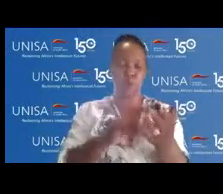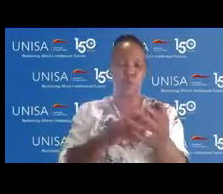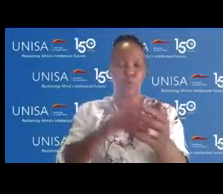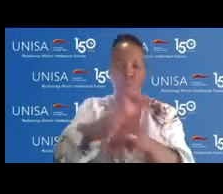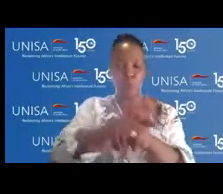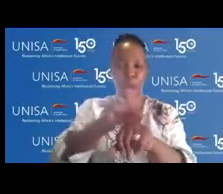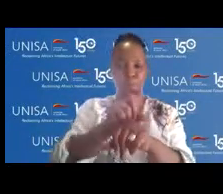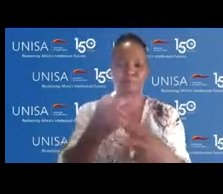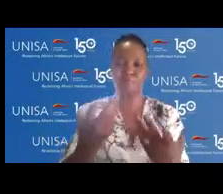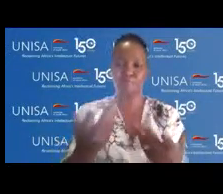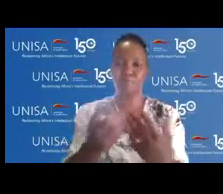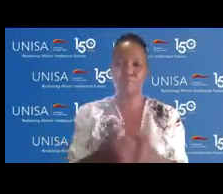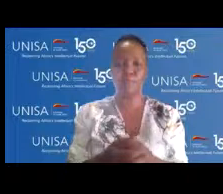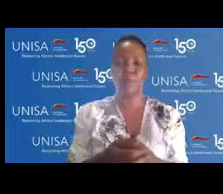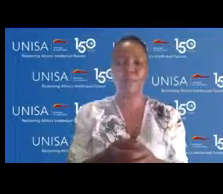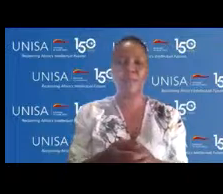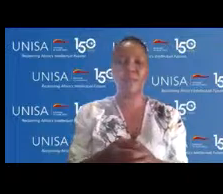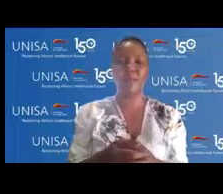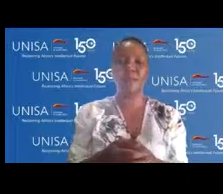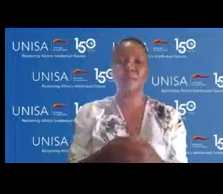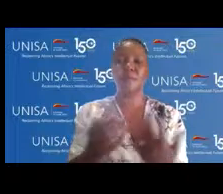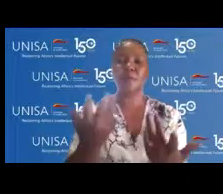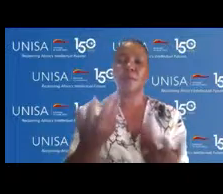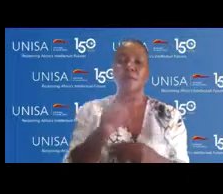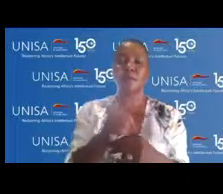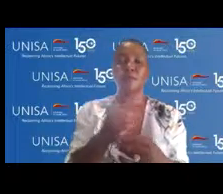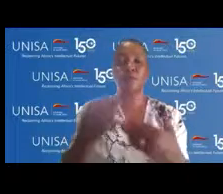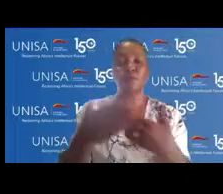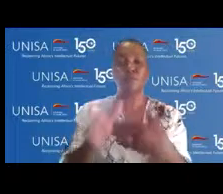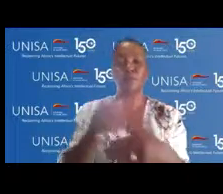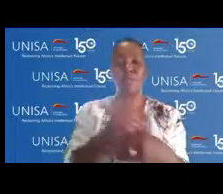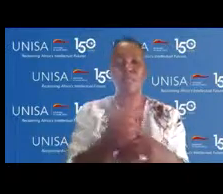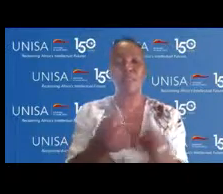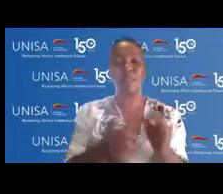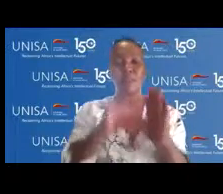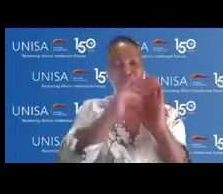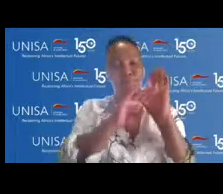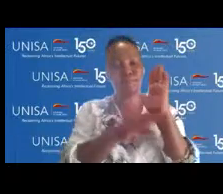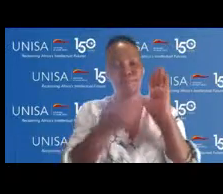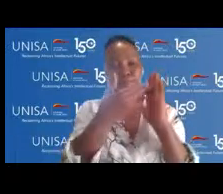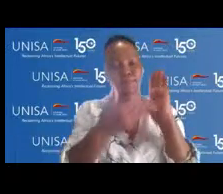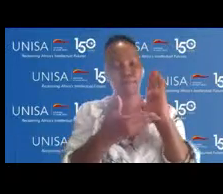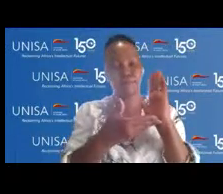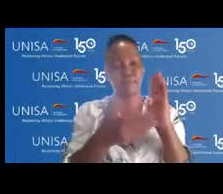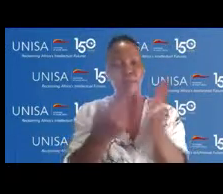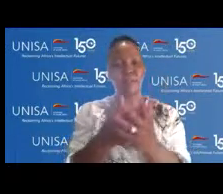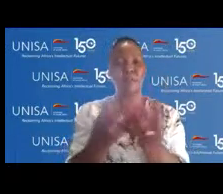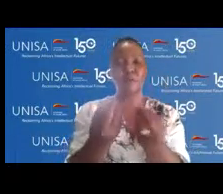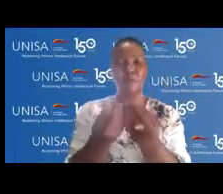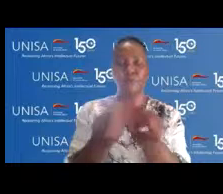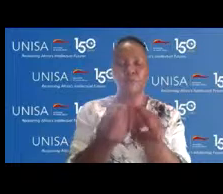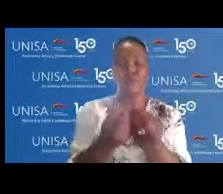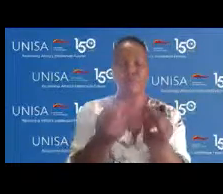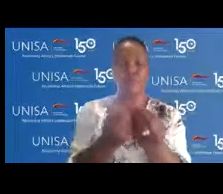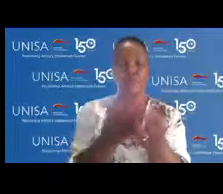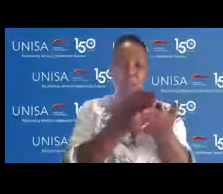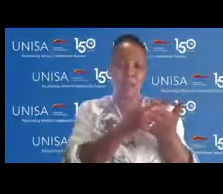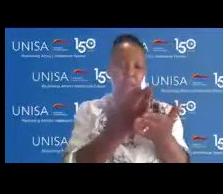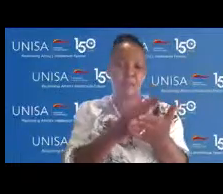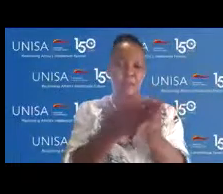So the course is structured. If I open up this menu here, you'll see there's quite a few units and lessons that you need to